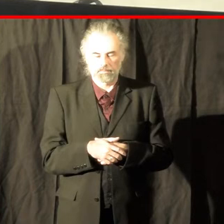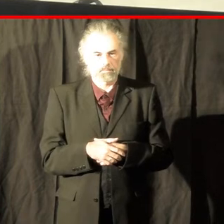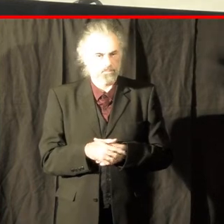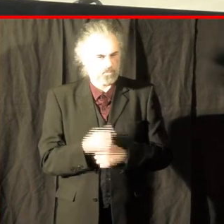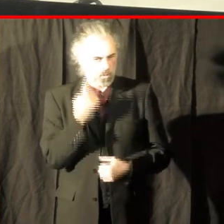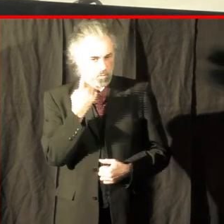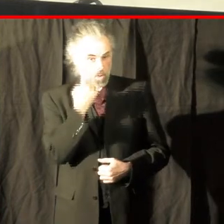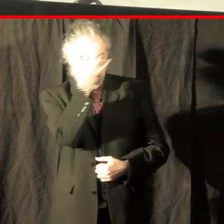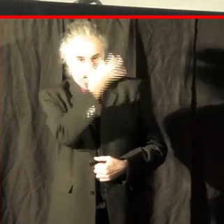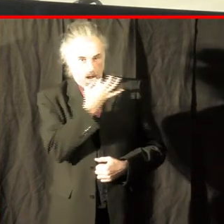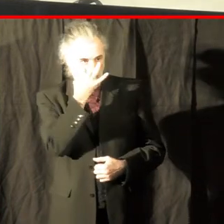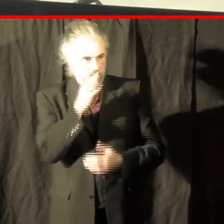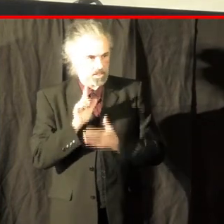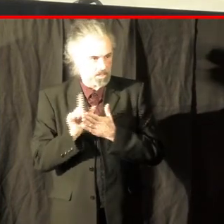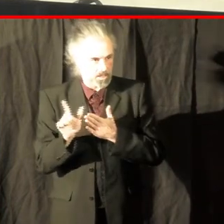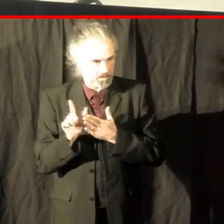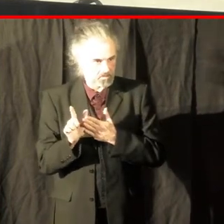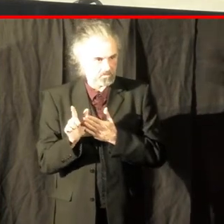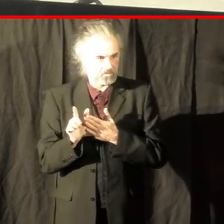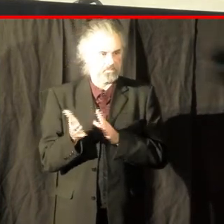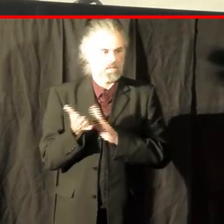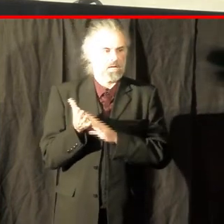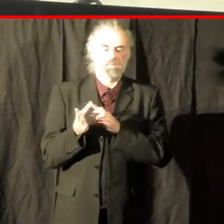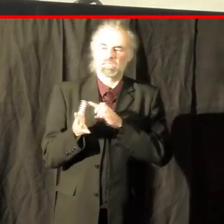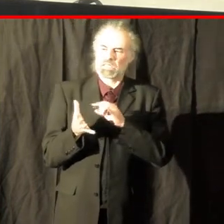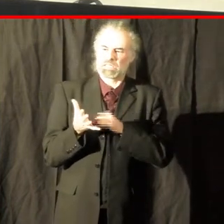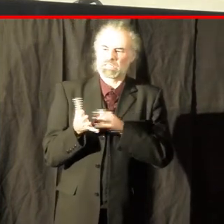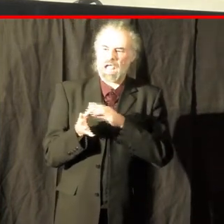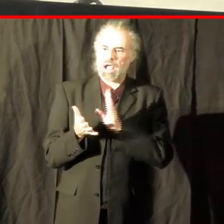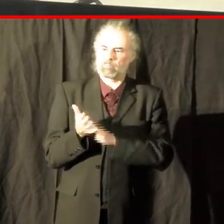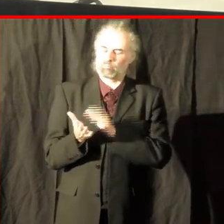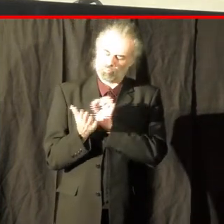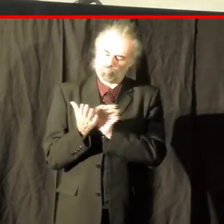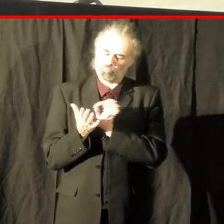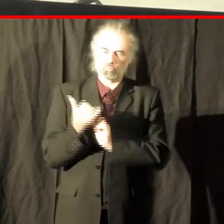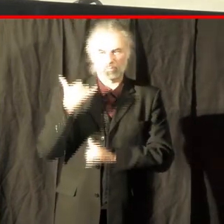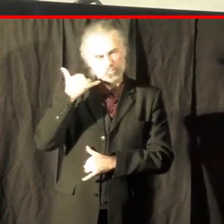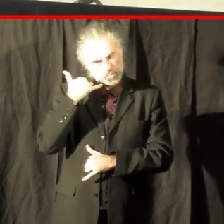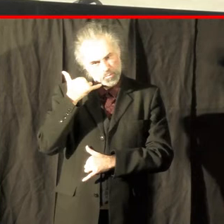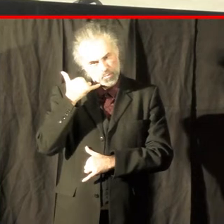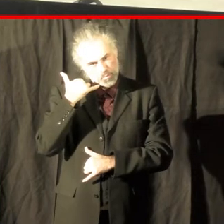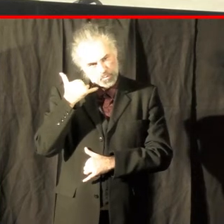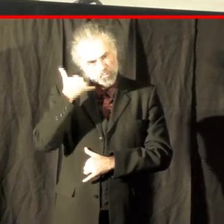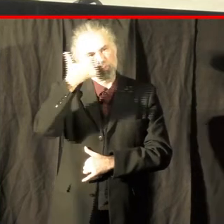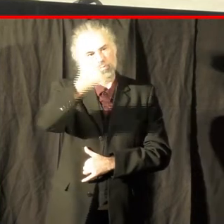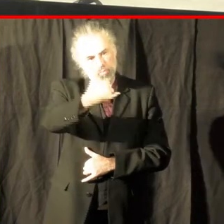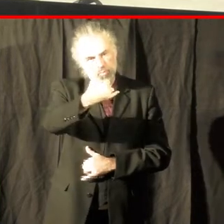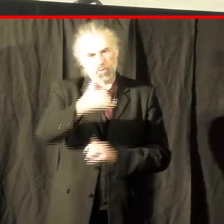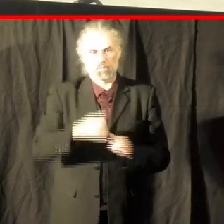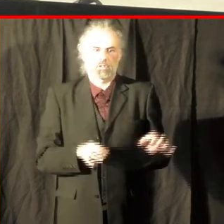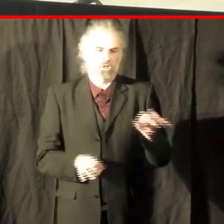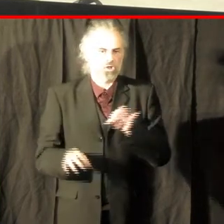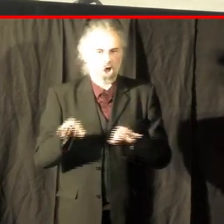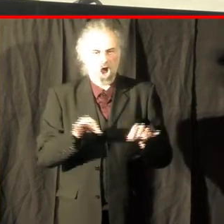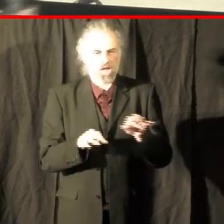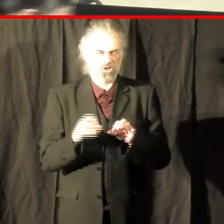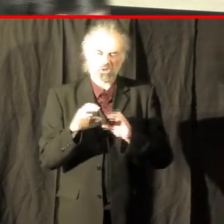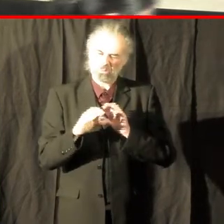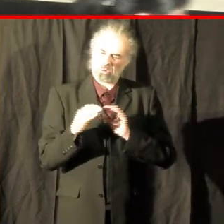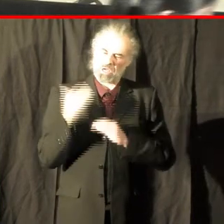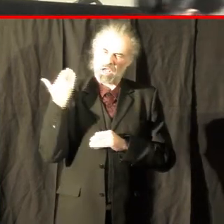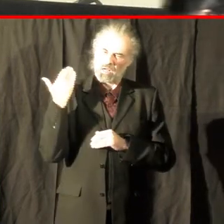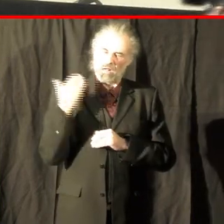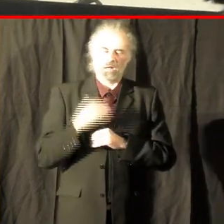1 hour later, Sam, the journalist, gets on the phone to our science communicator to find out a little bit more about these